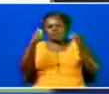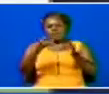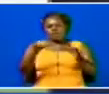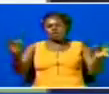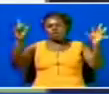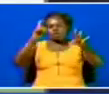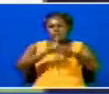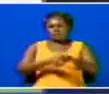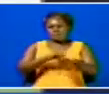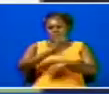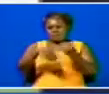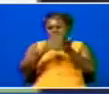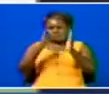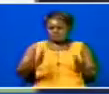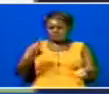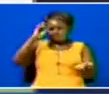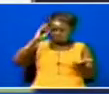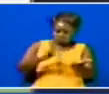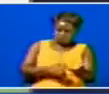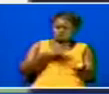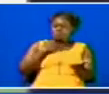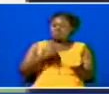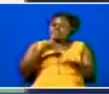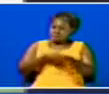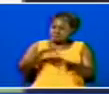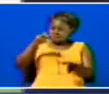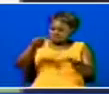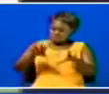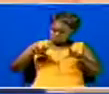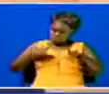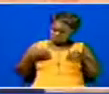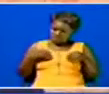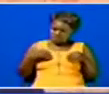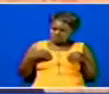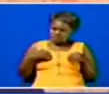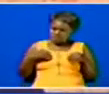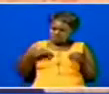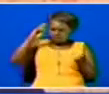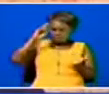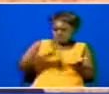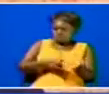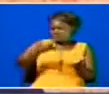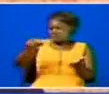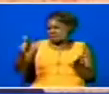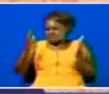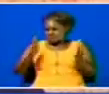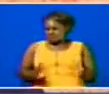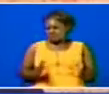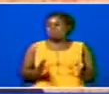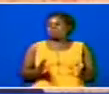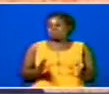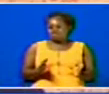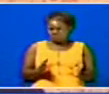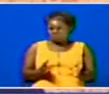long time. Everybody needs recognition, and if somebody accepts and recognizes what you have